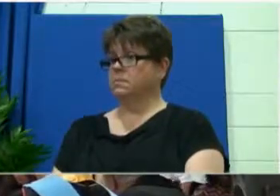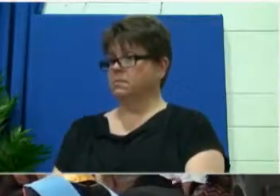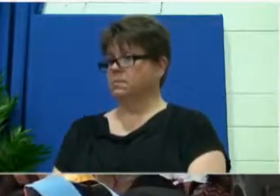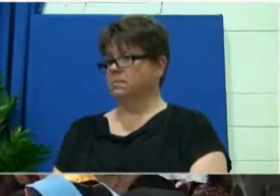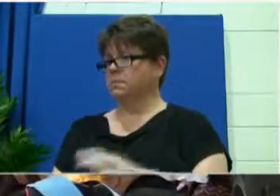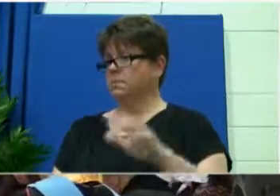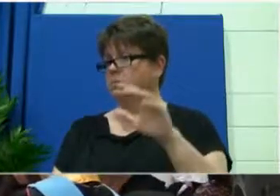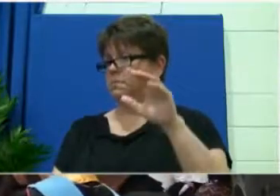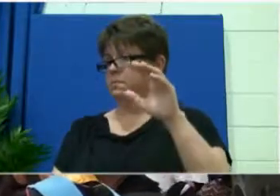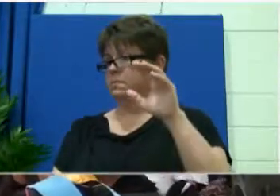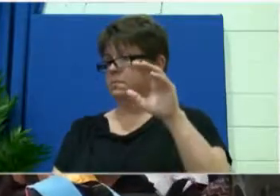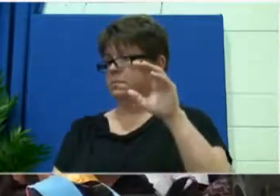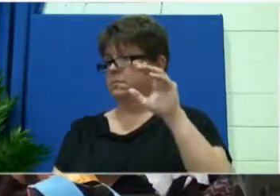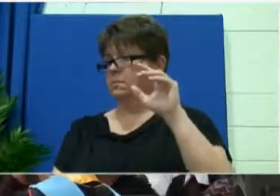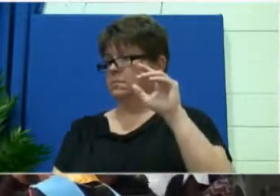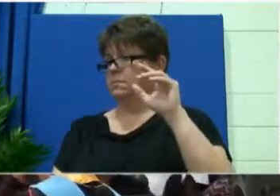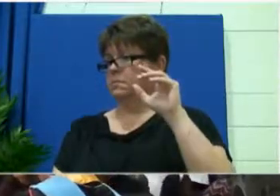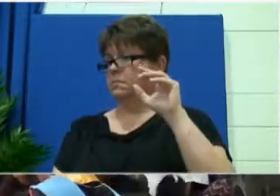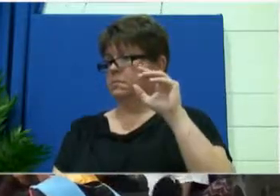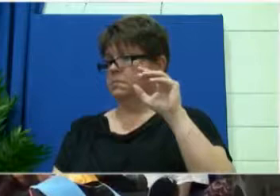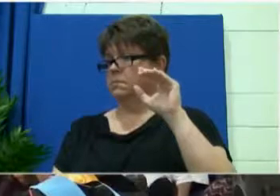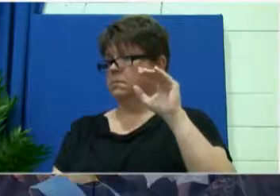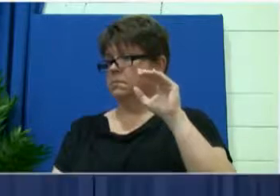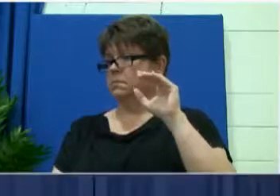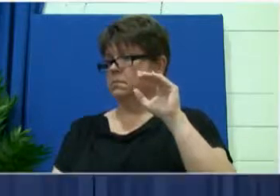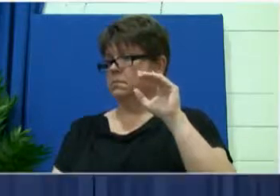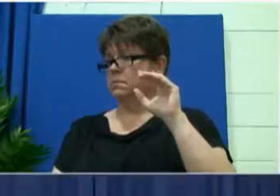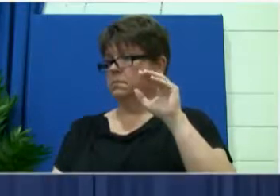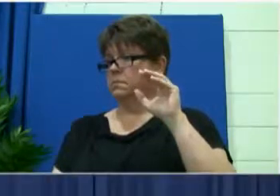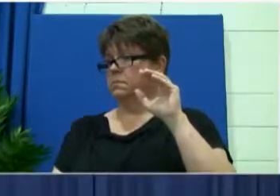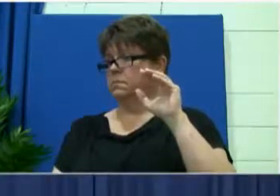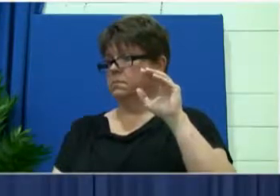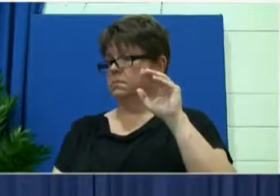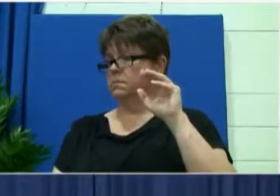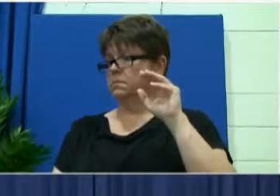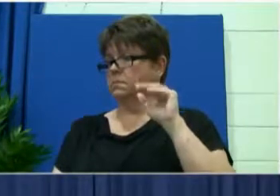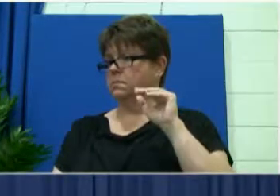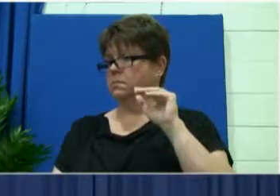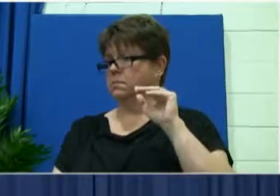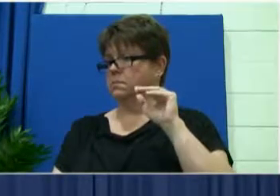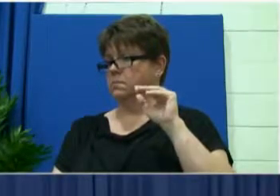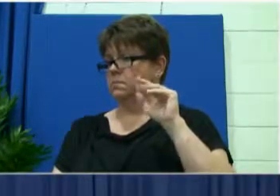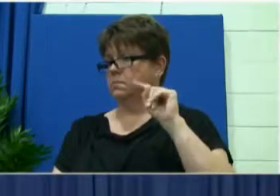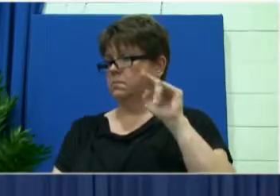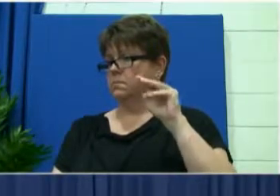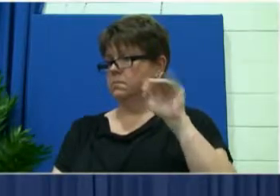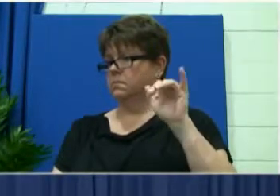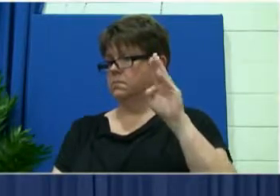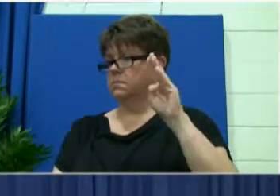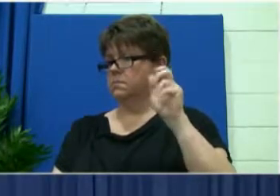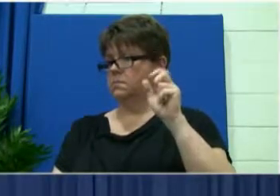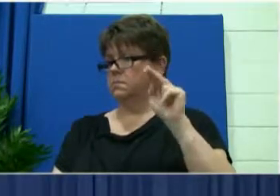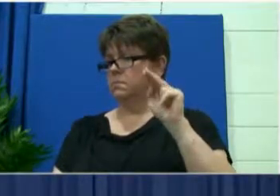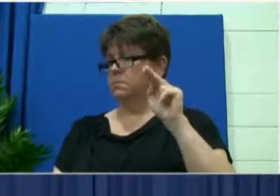Tammy Bain, Associate in General Studies, cum laude.